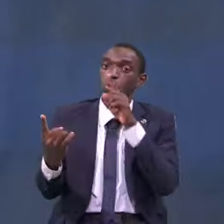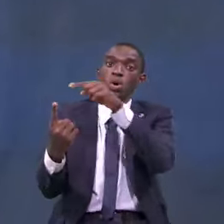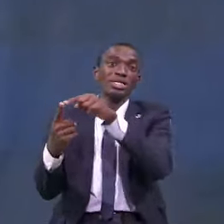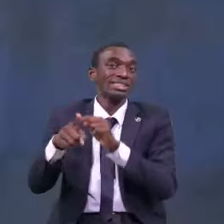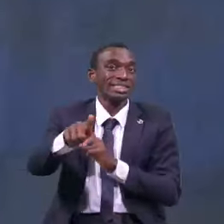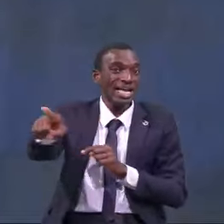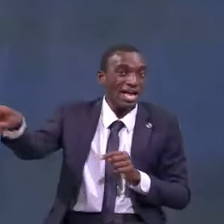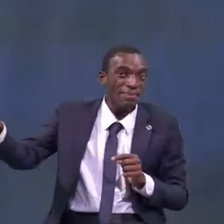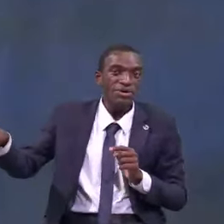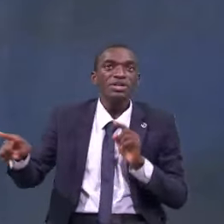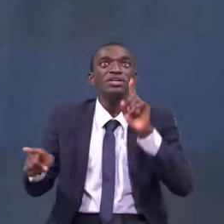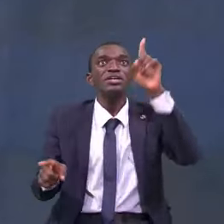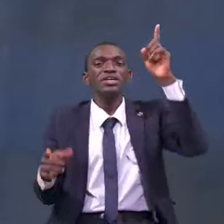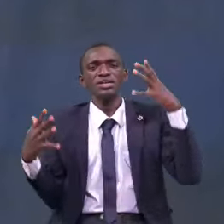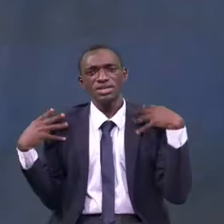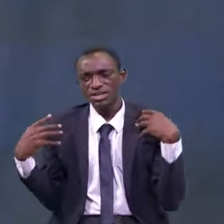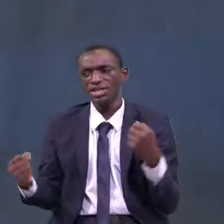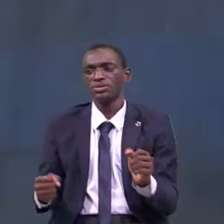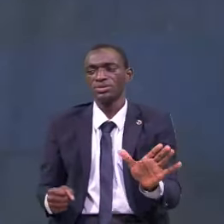their sick.